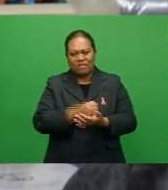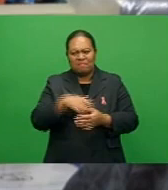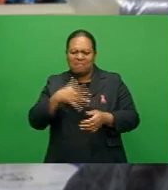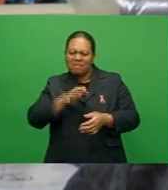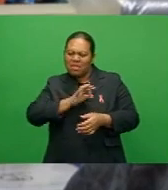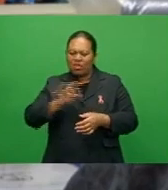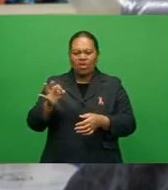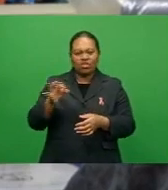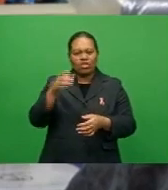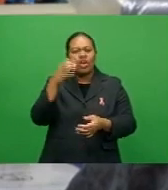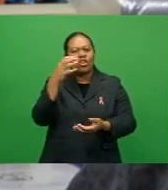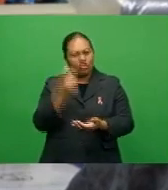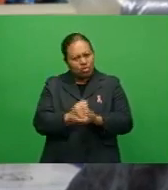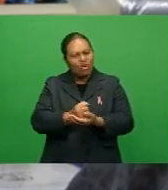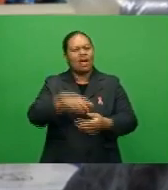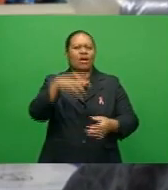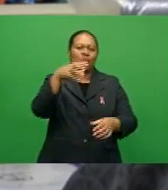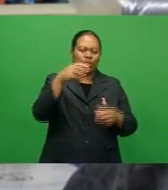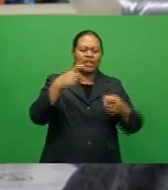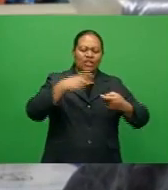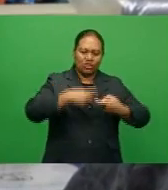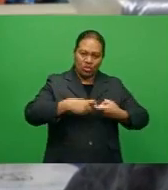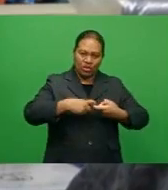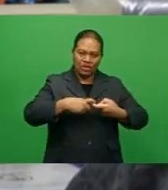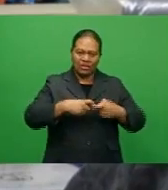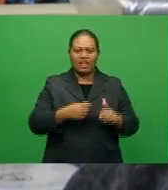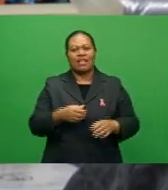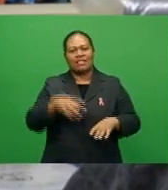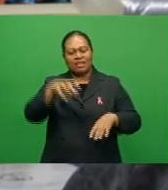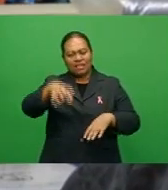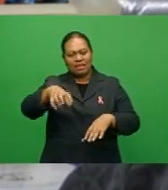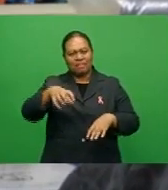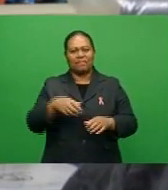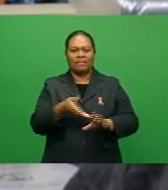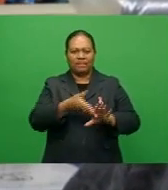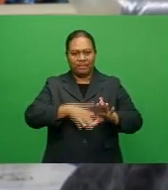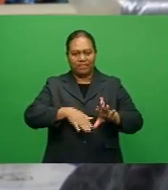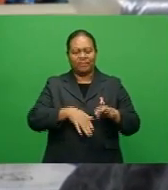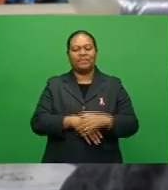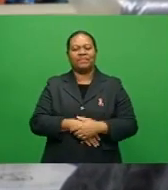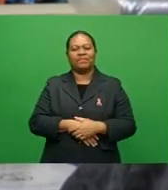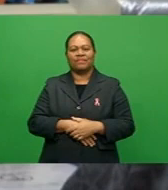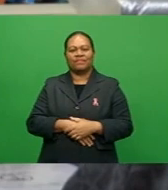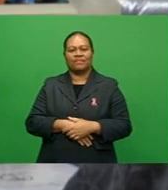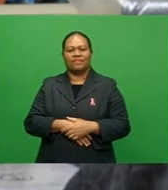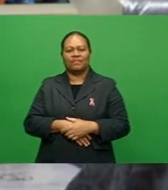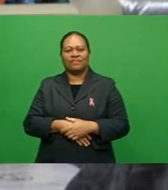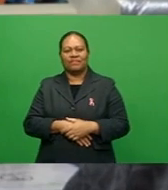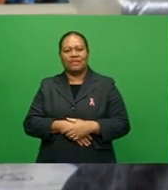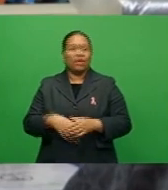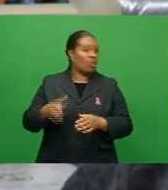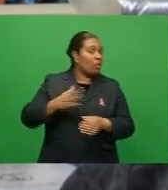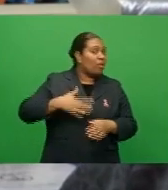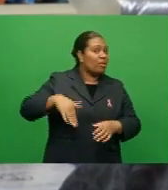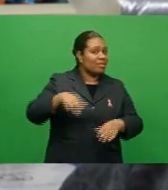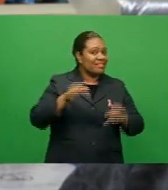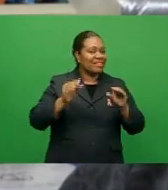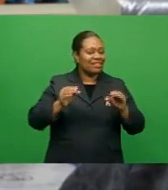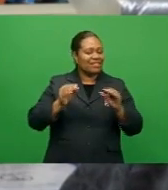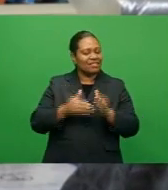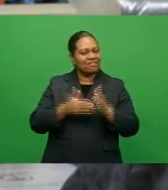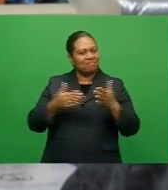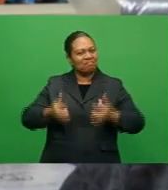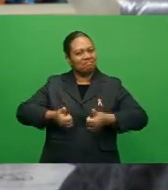but we have good confirmation that he'll be marching into camp. All the coaching panel are now